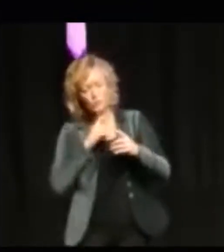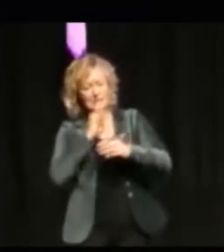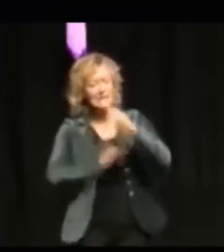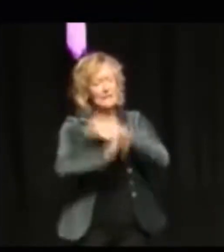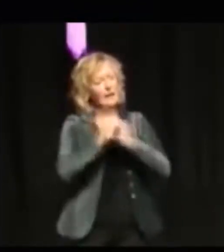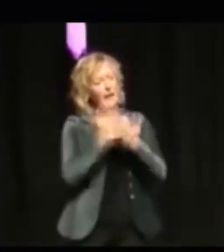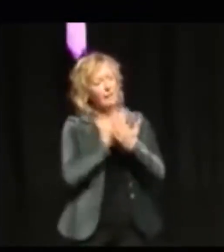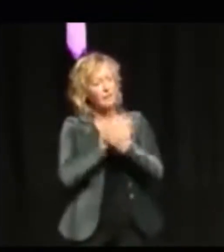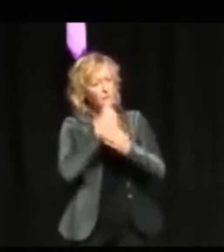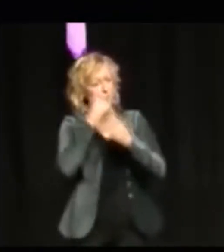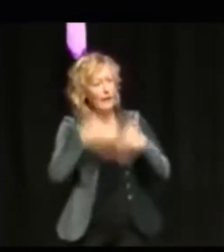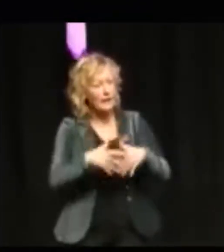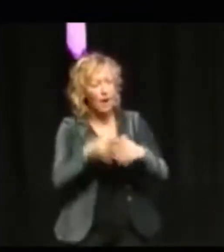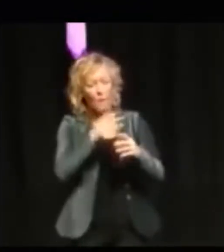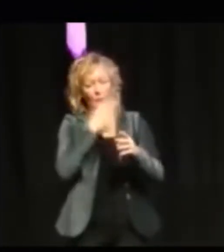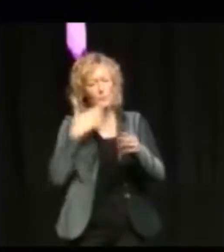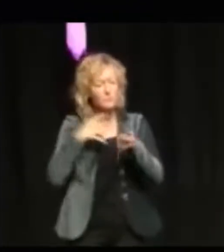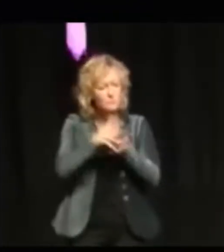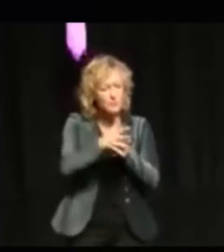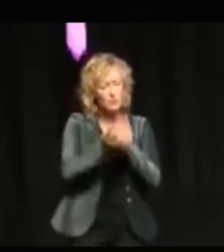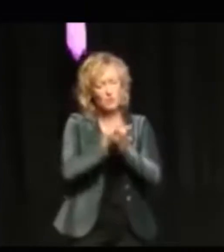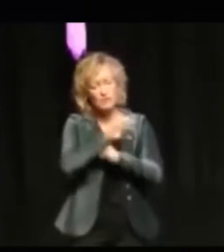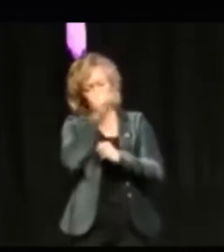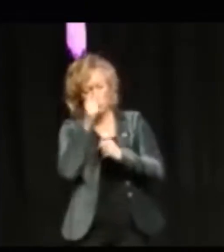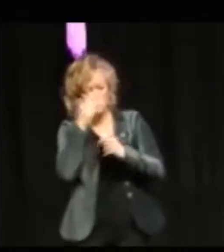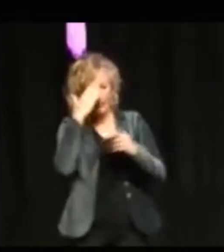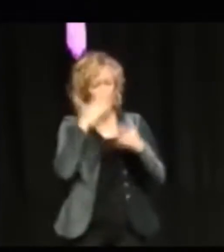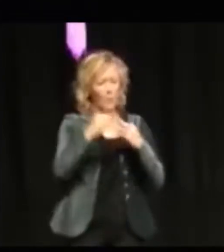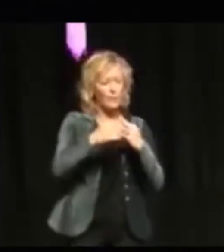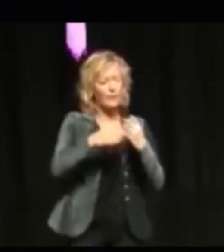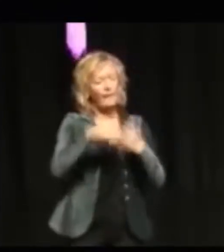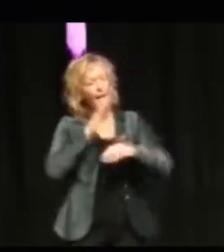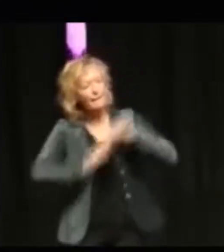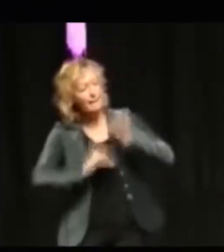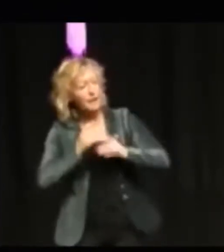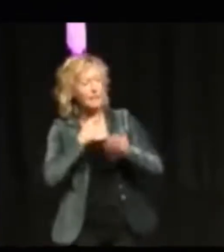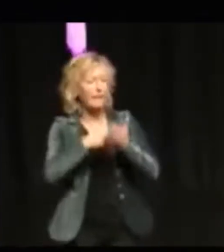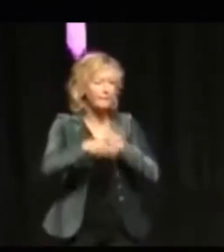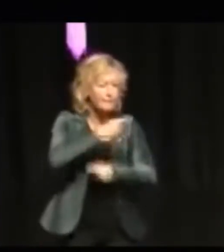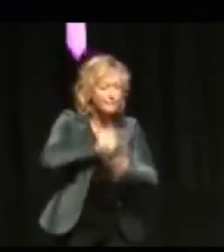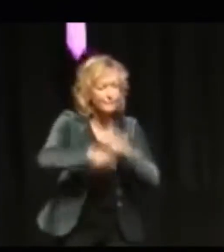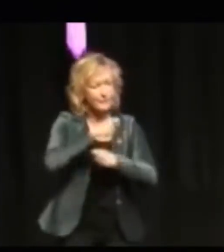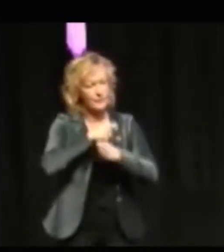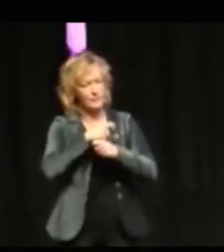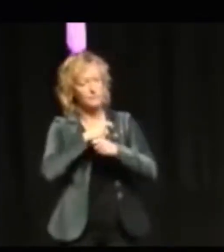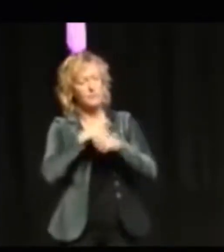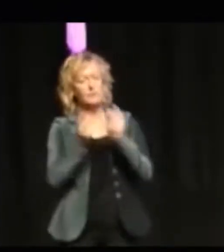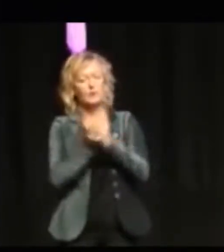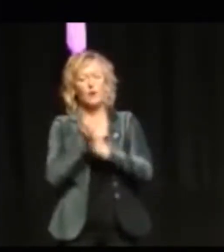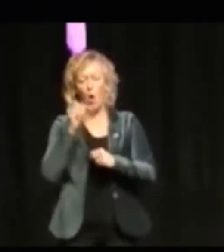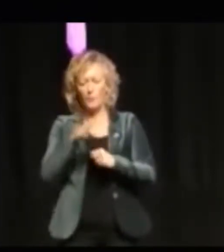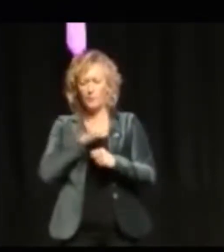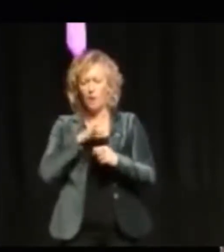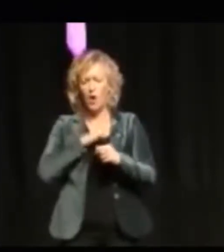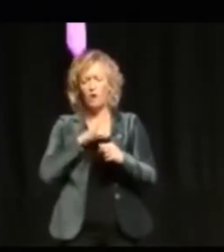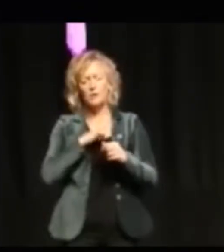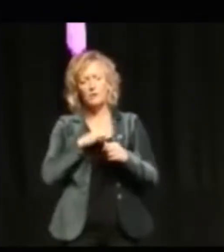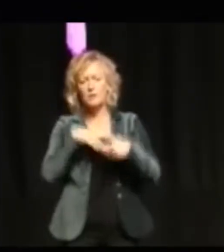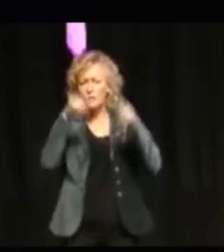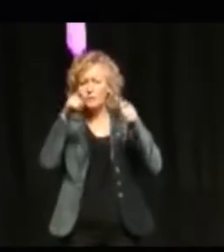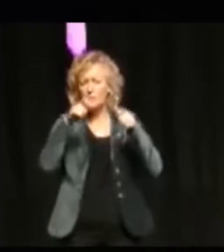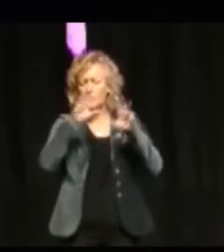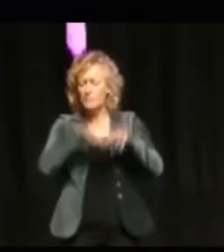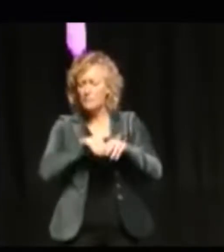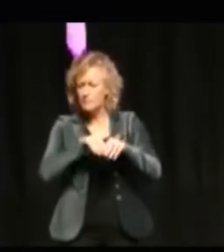their money, or at least how they're allocating their money, which is what budgets tell you. Sometimes they allocate it in the budget and then they spend it differently, so